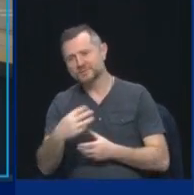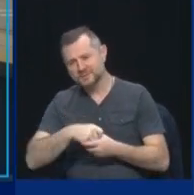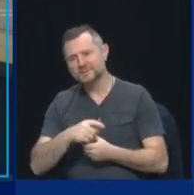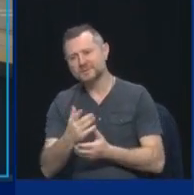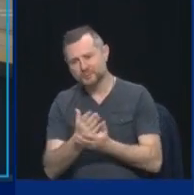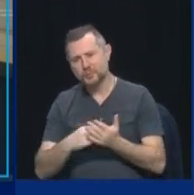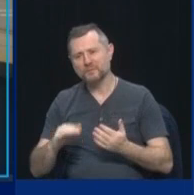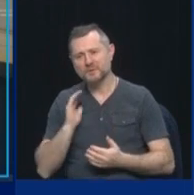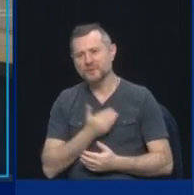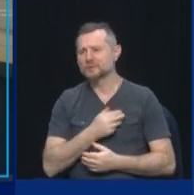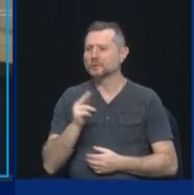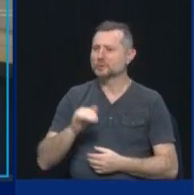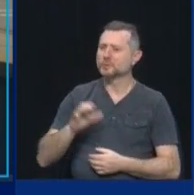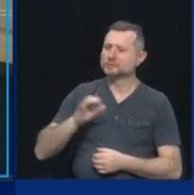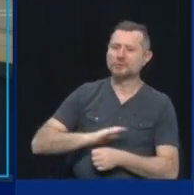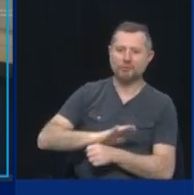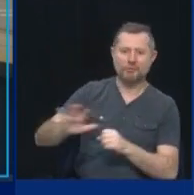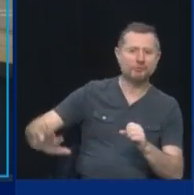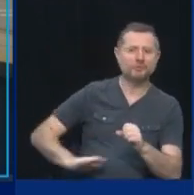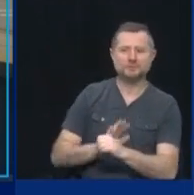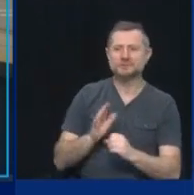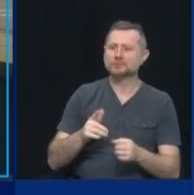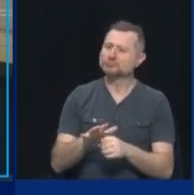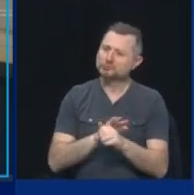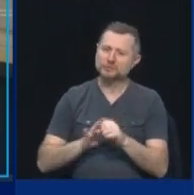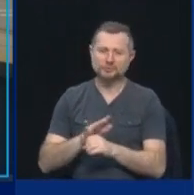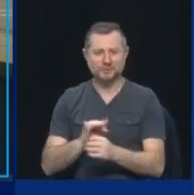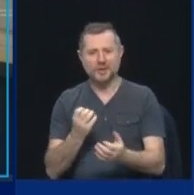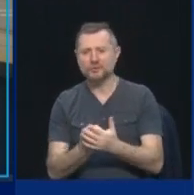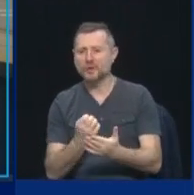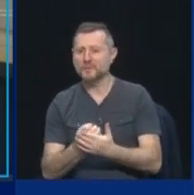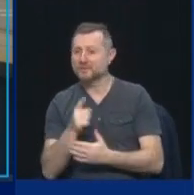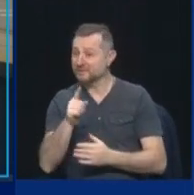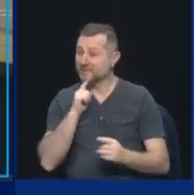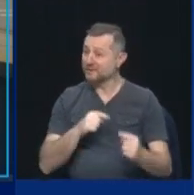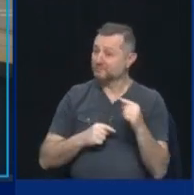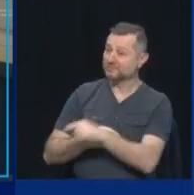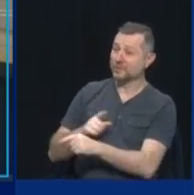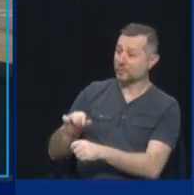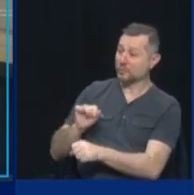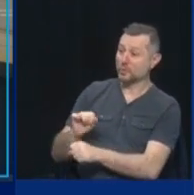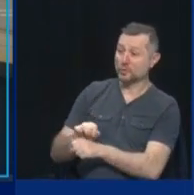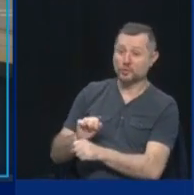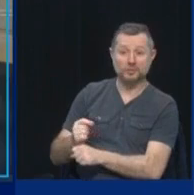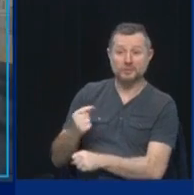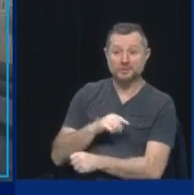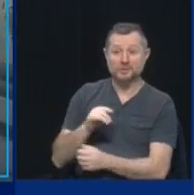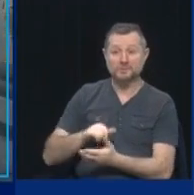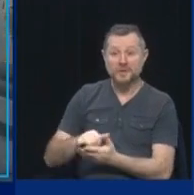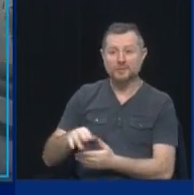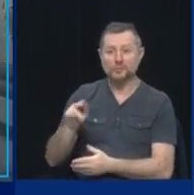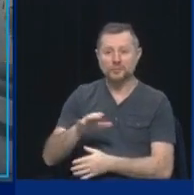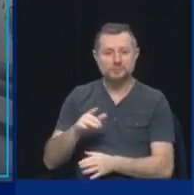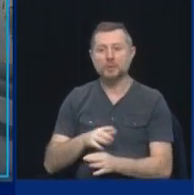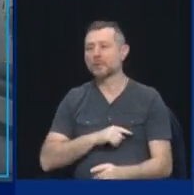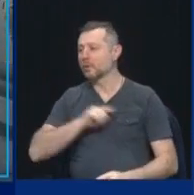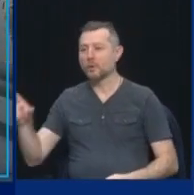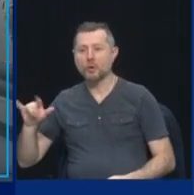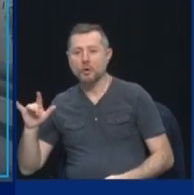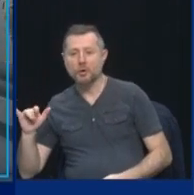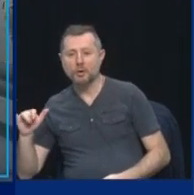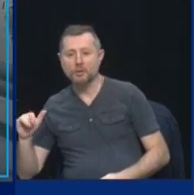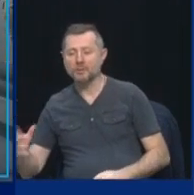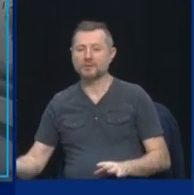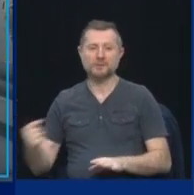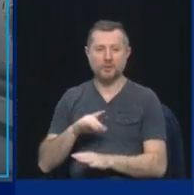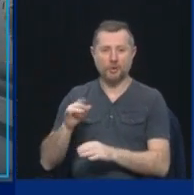economic region. And they're coming into New York City, and people in New York City are going to Long Island. It is the region that